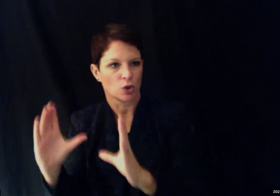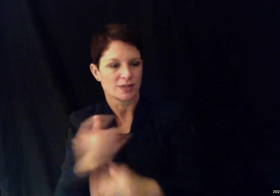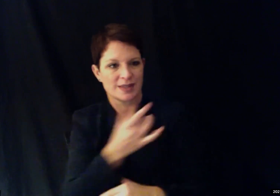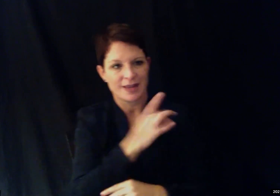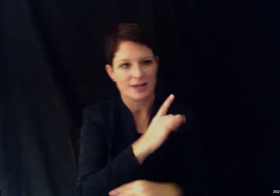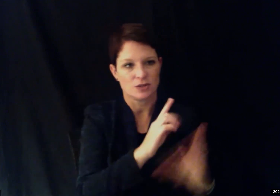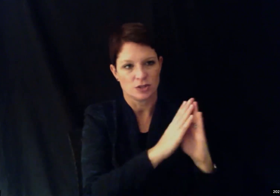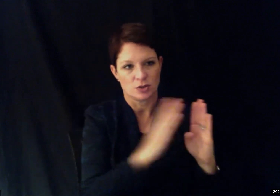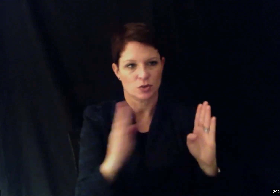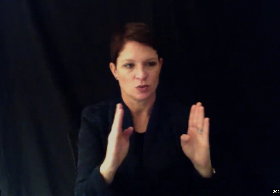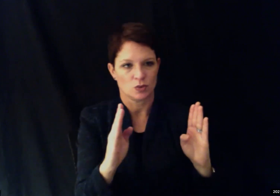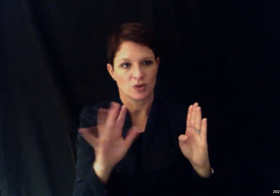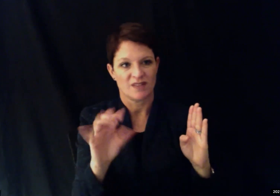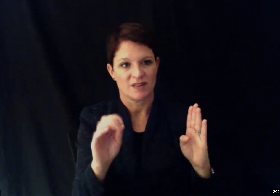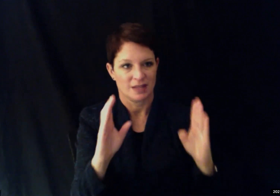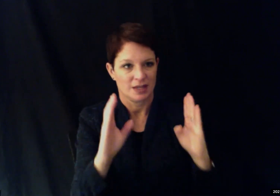to